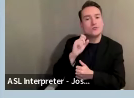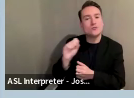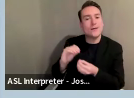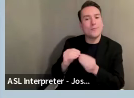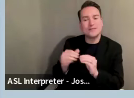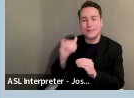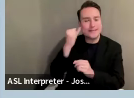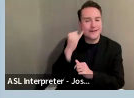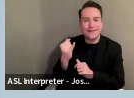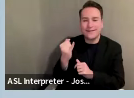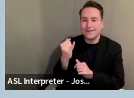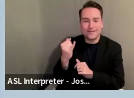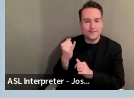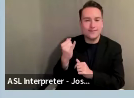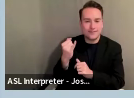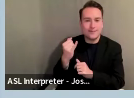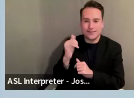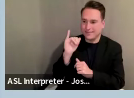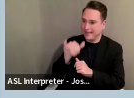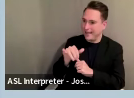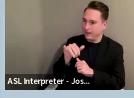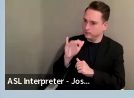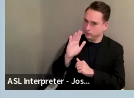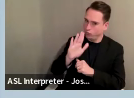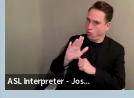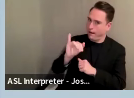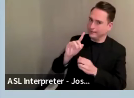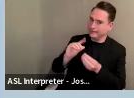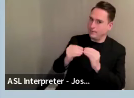is, the ID number that they use